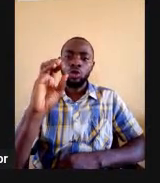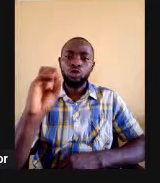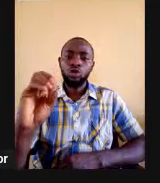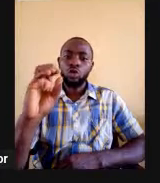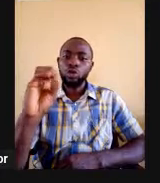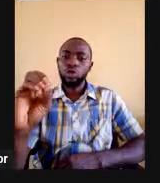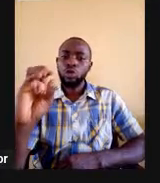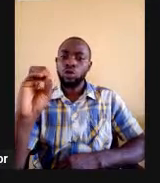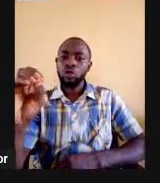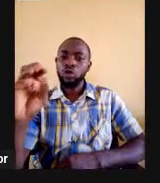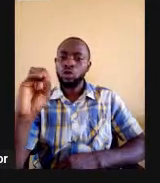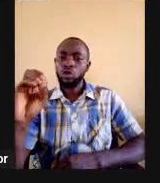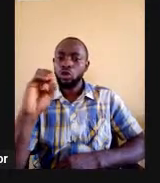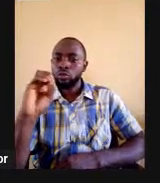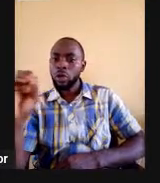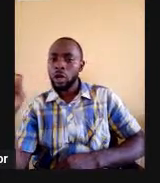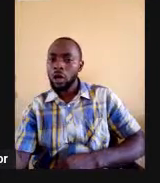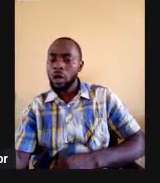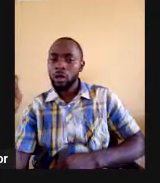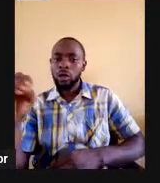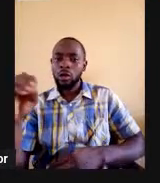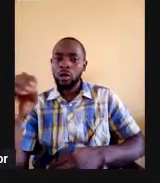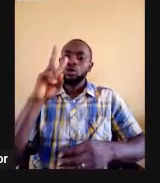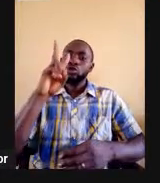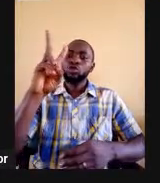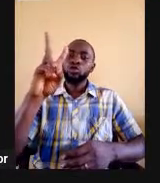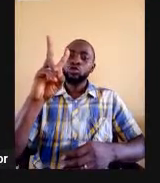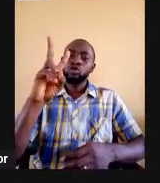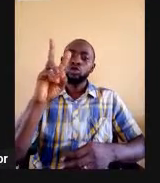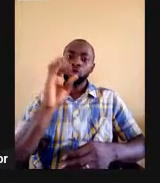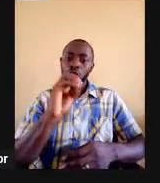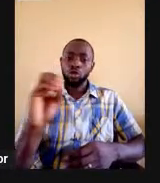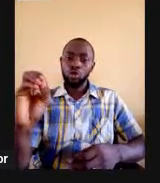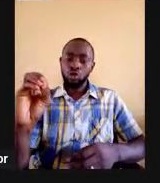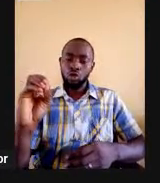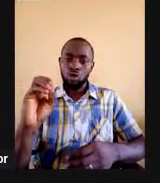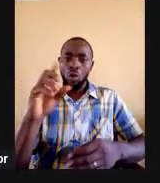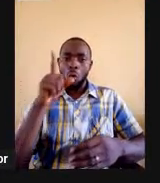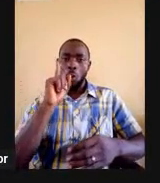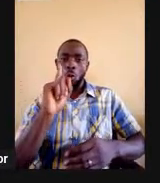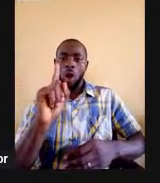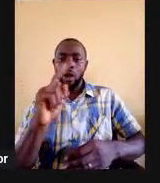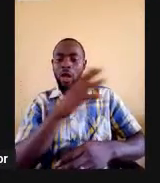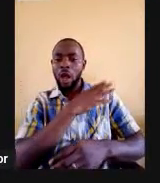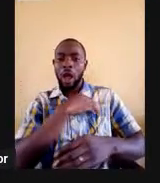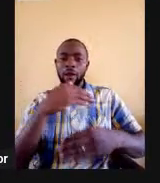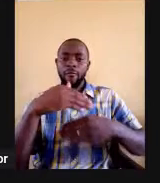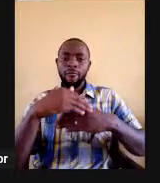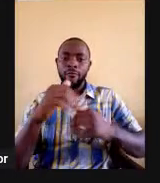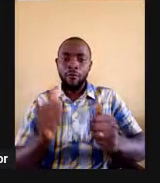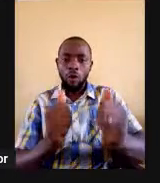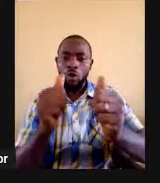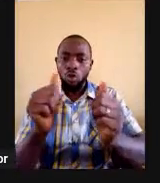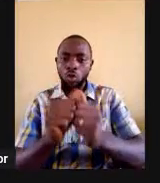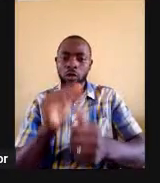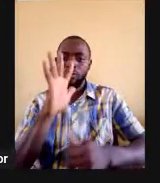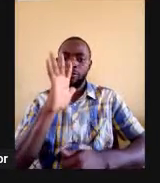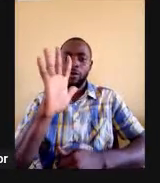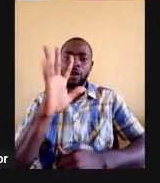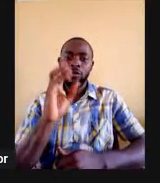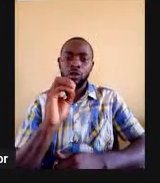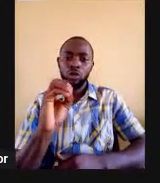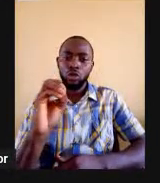00000. So two zeros at first, then one, then five zeros follows it to